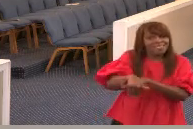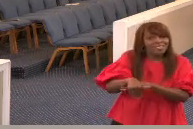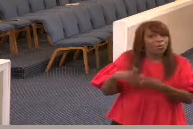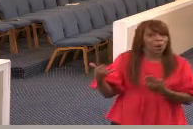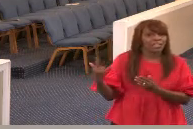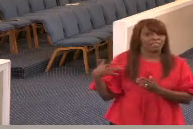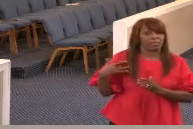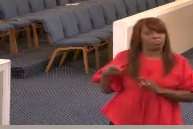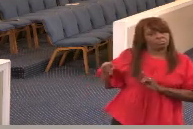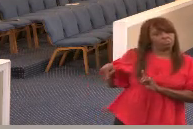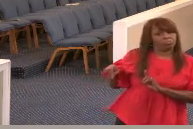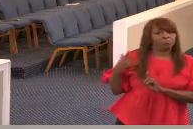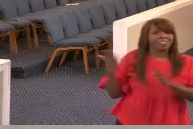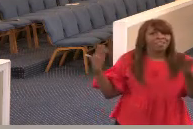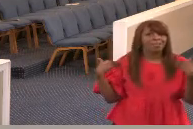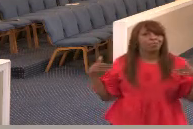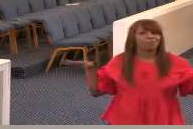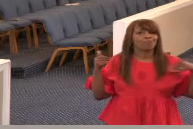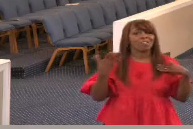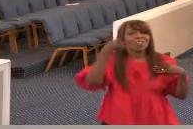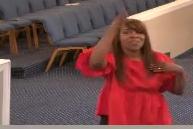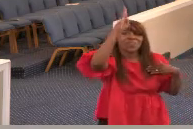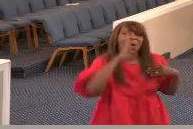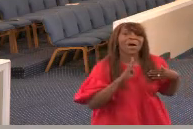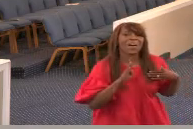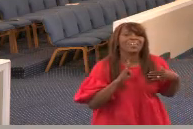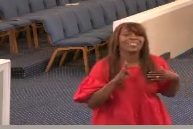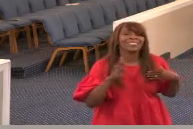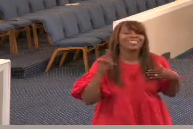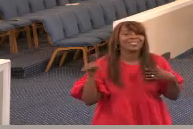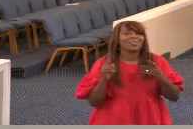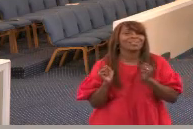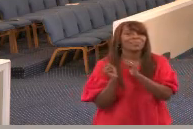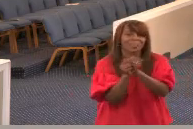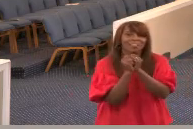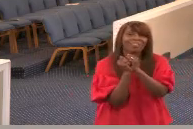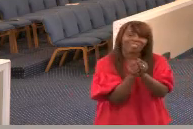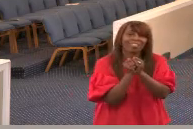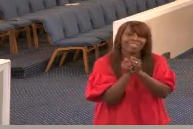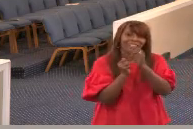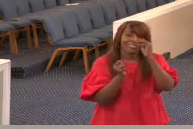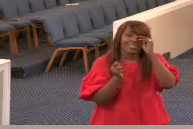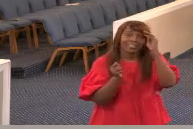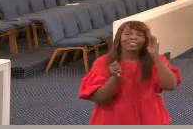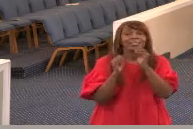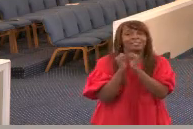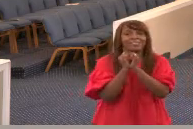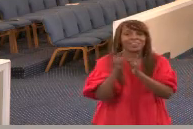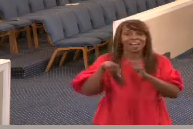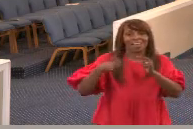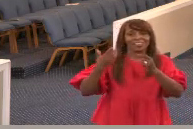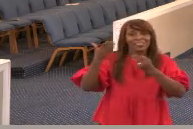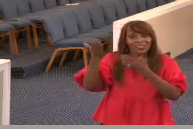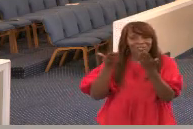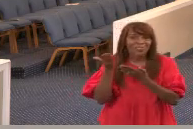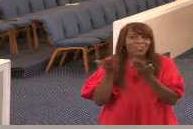the angel of God, whose I am and whom I serve.